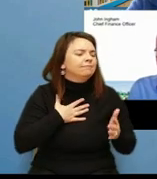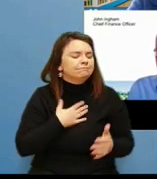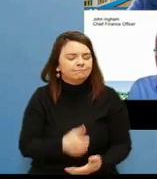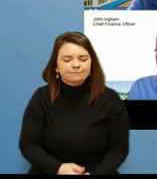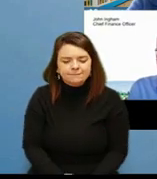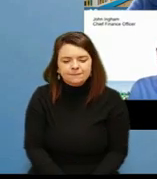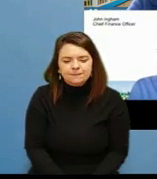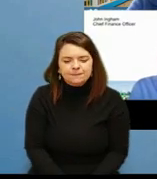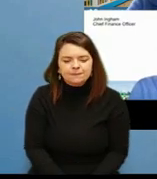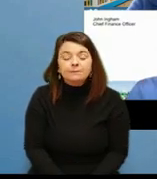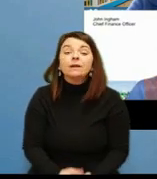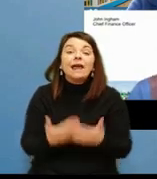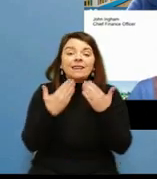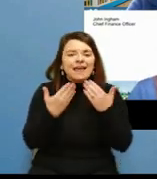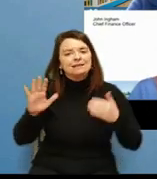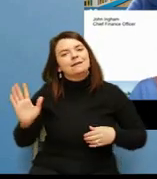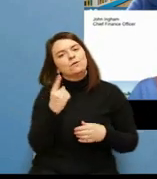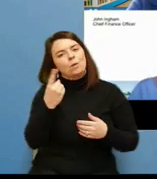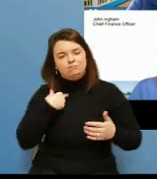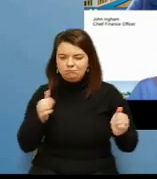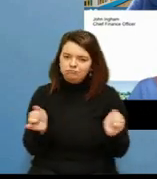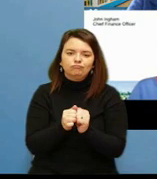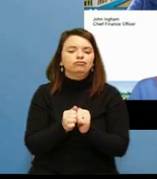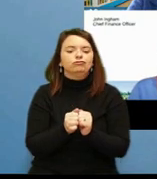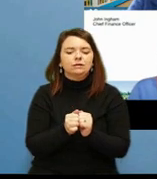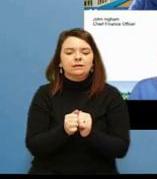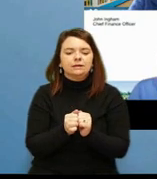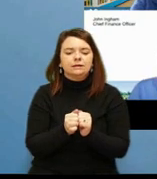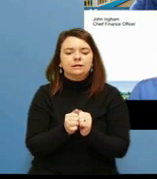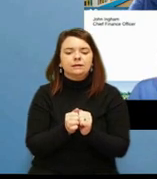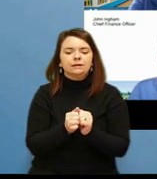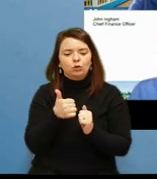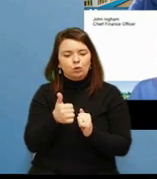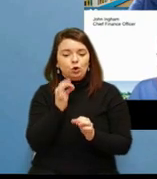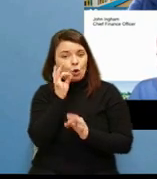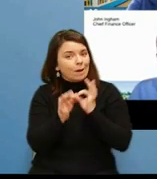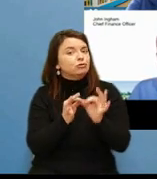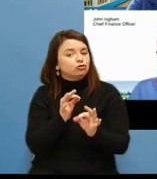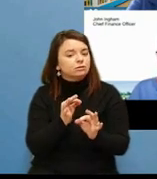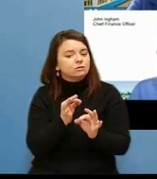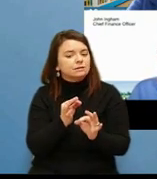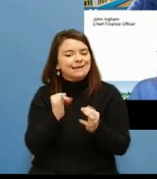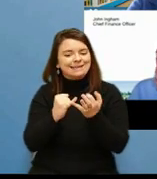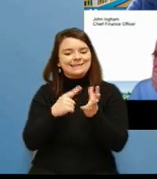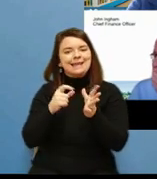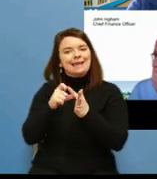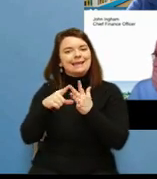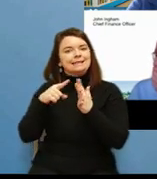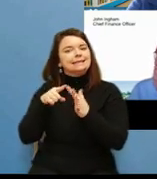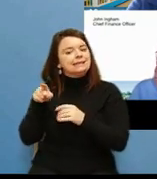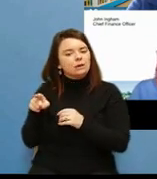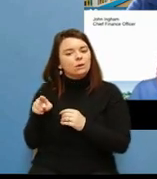right, interesting. Thanks for that. Thanks, John. Thank you. Well, thanks, everyone. I agree. A good